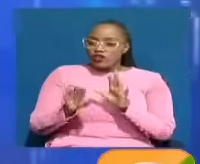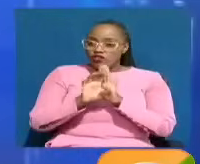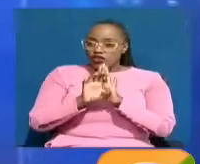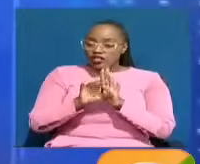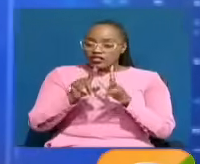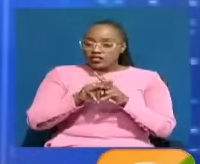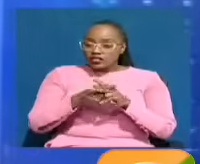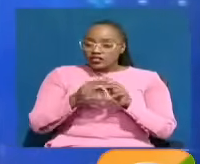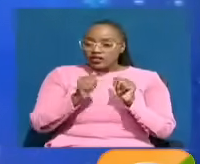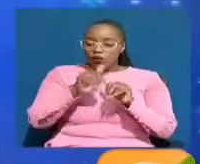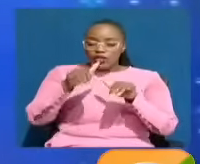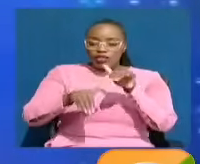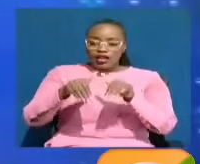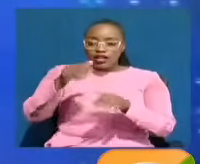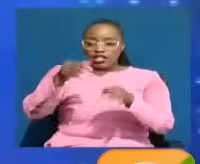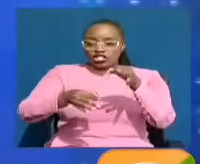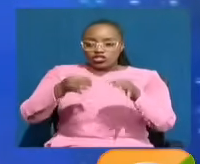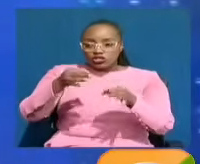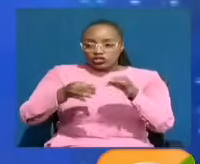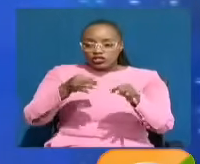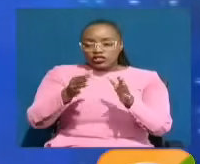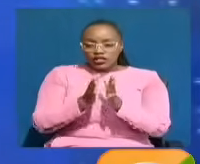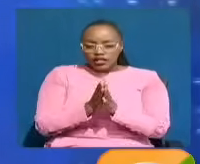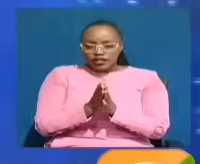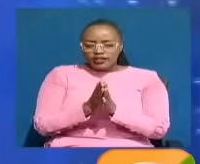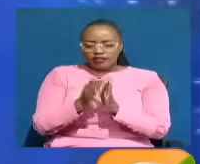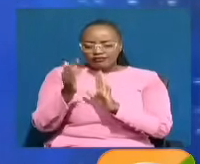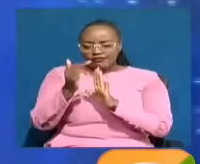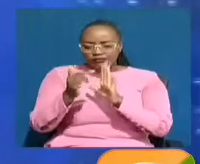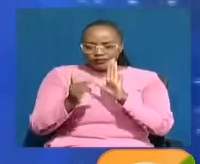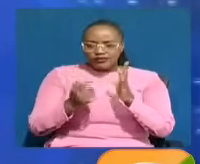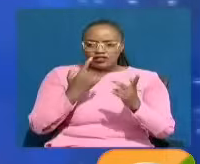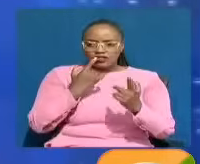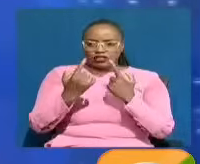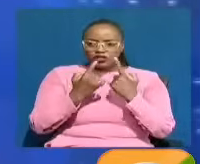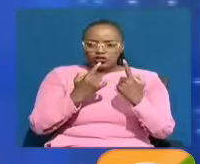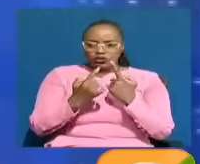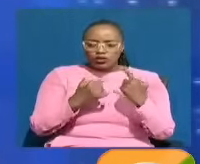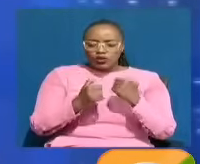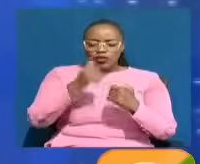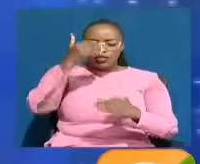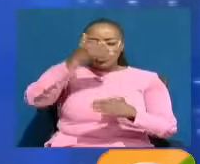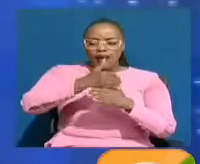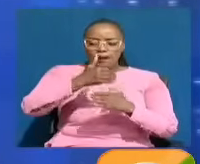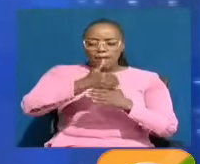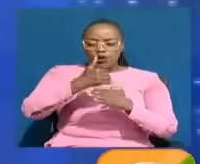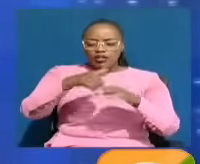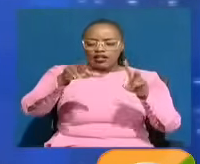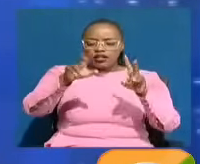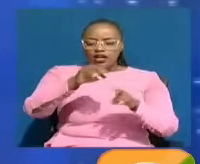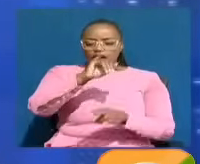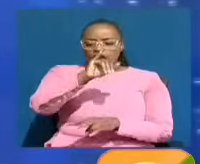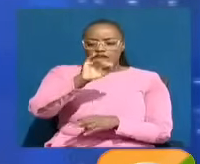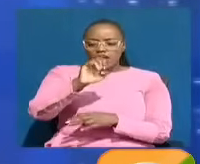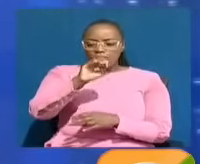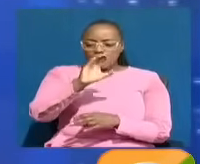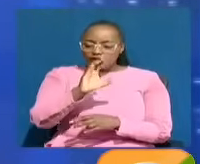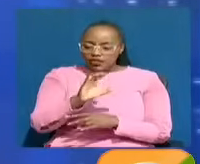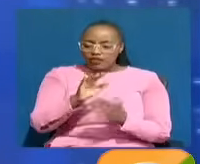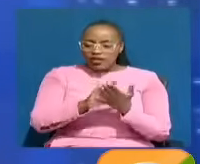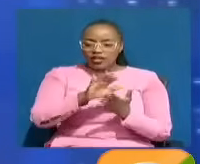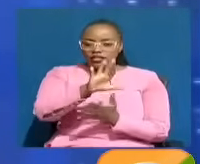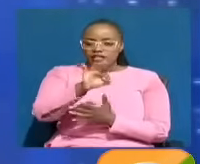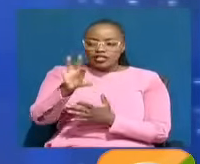with electoral justice and related issues, talking right through the boundaries issues, IEBC and the selection